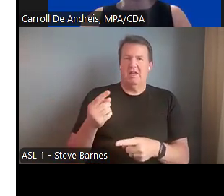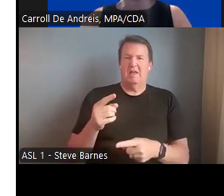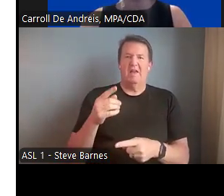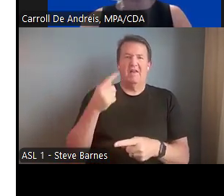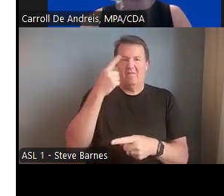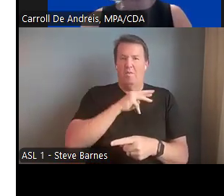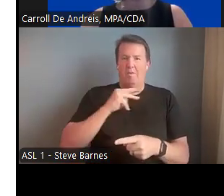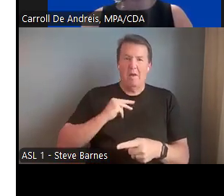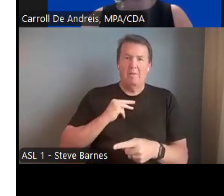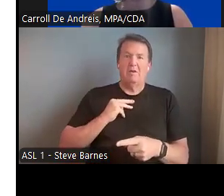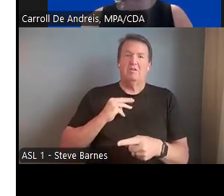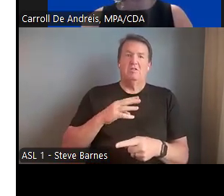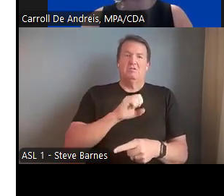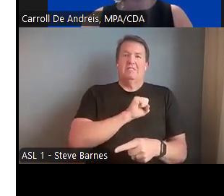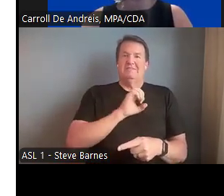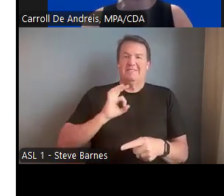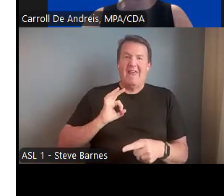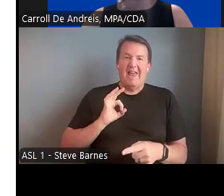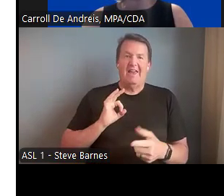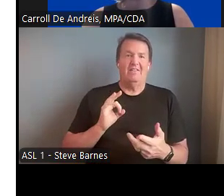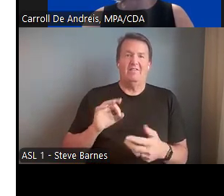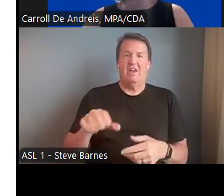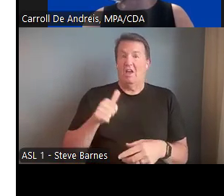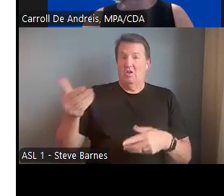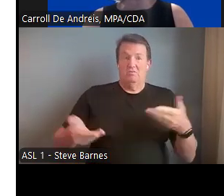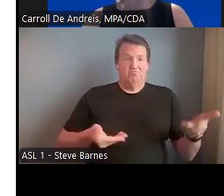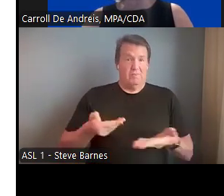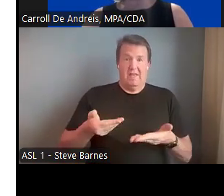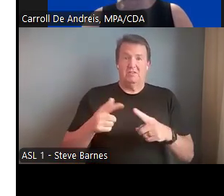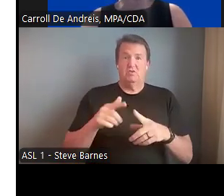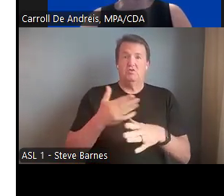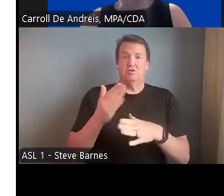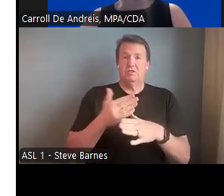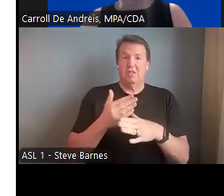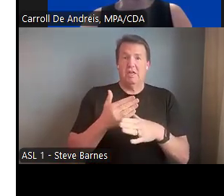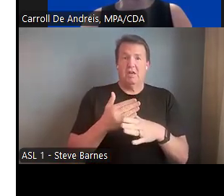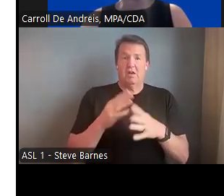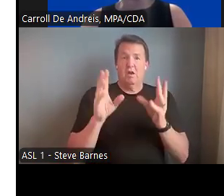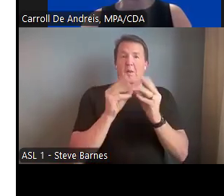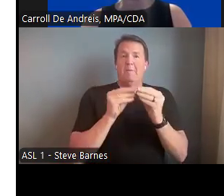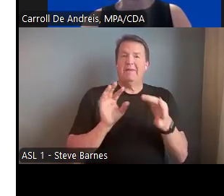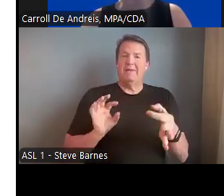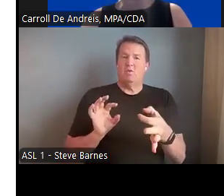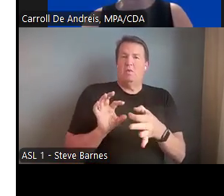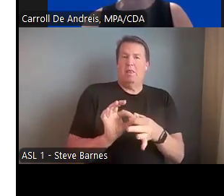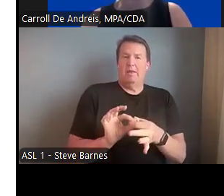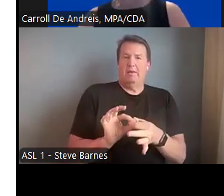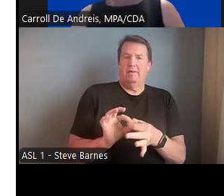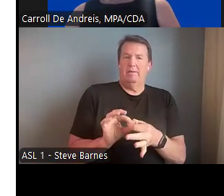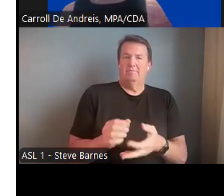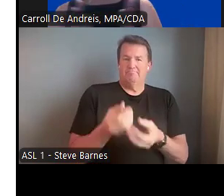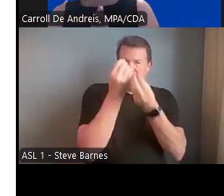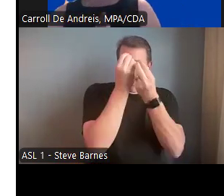staff, other guests to share out meeting-related resources and